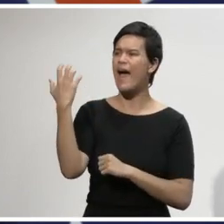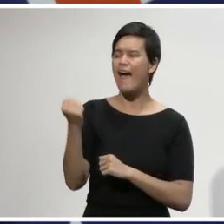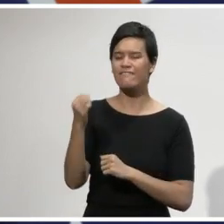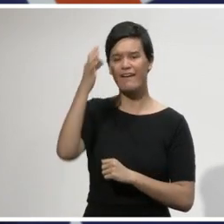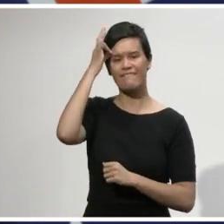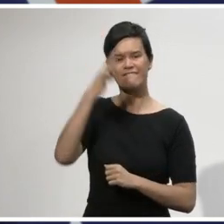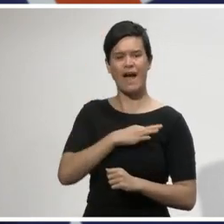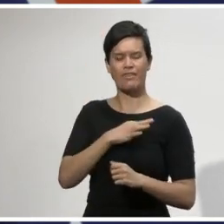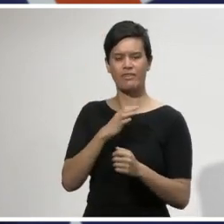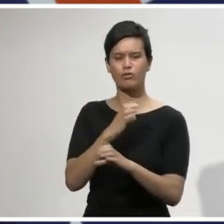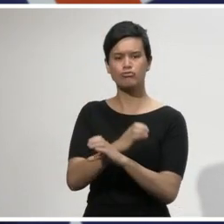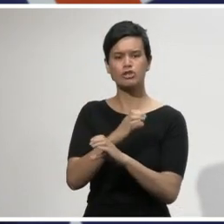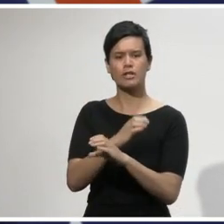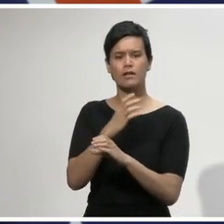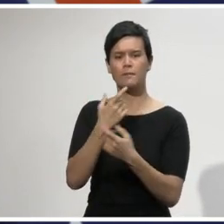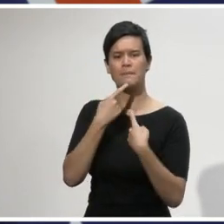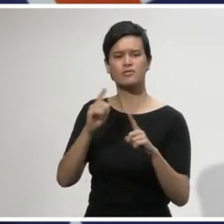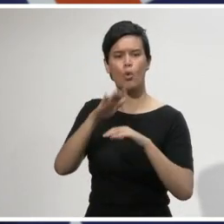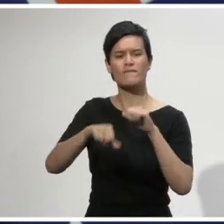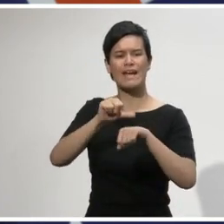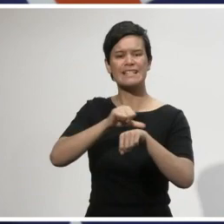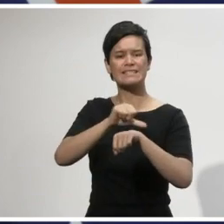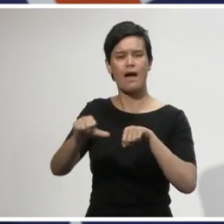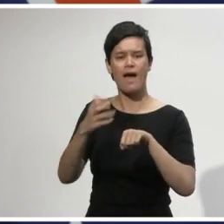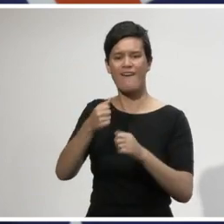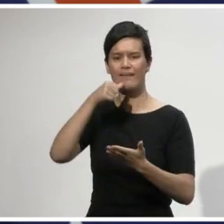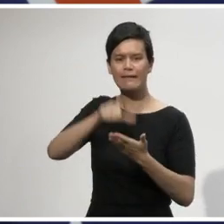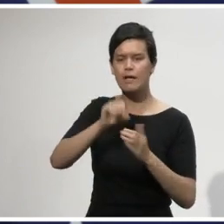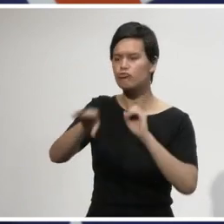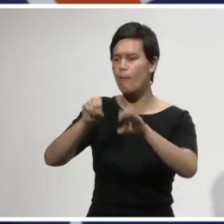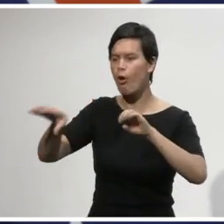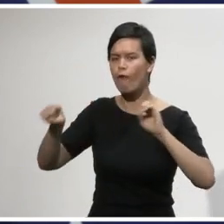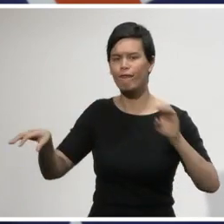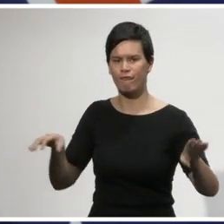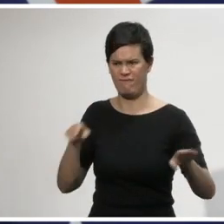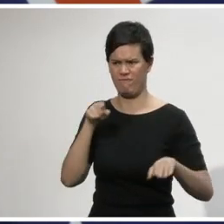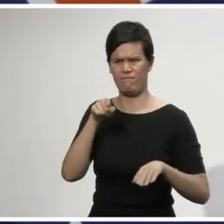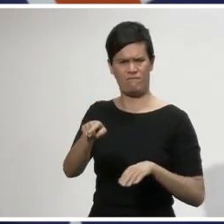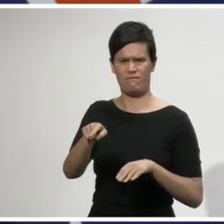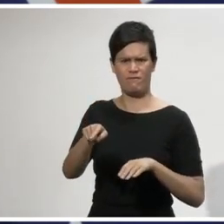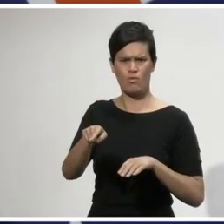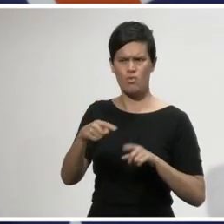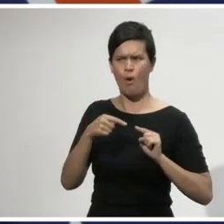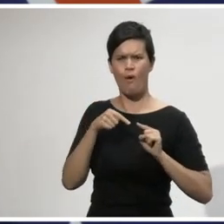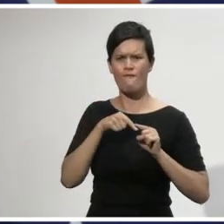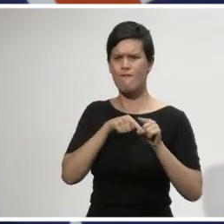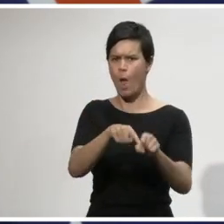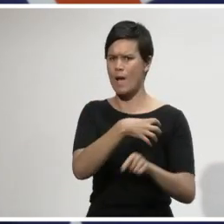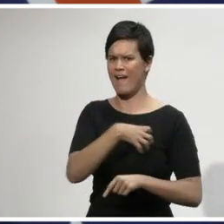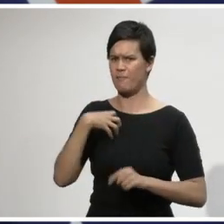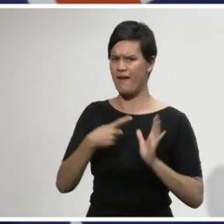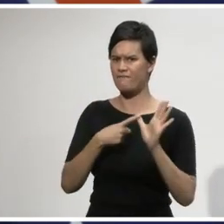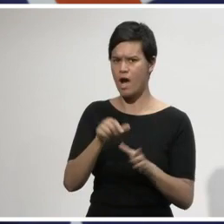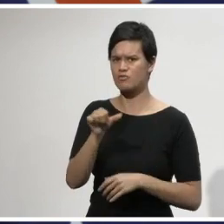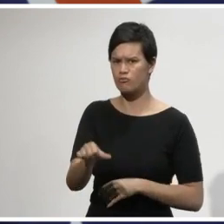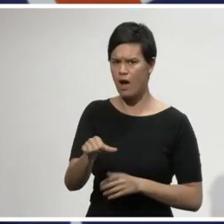suppose. Obviously, that goes against the guidance the government's issued. Do you have a message to people